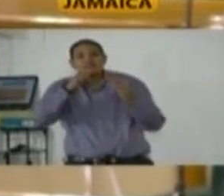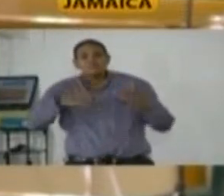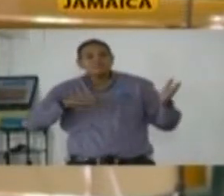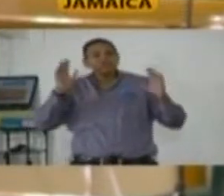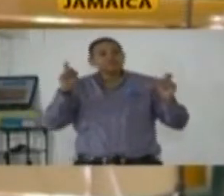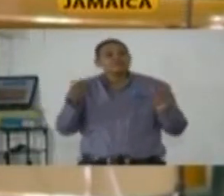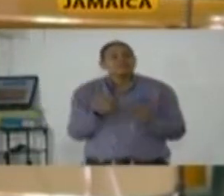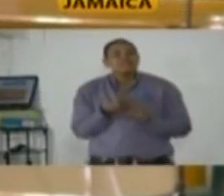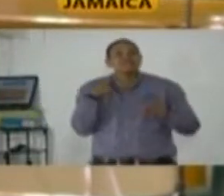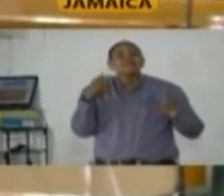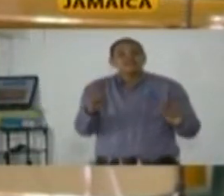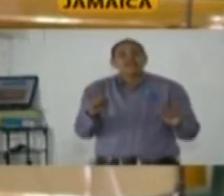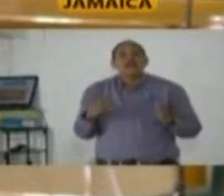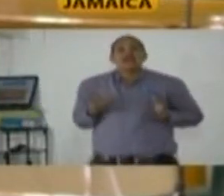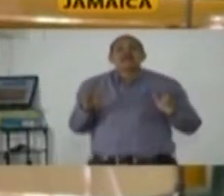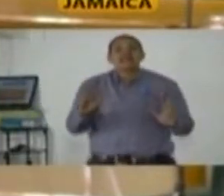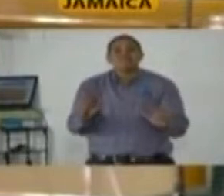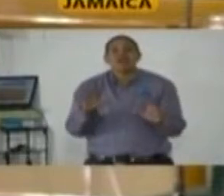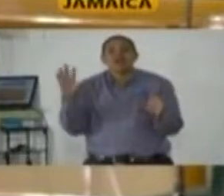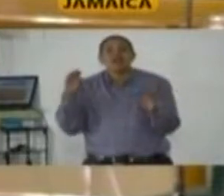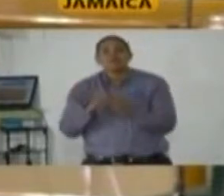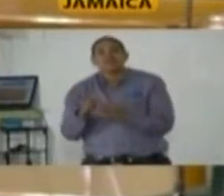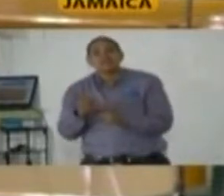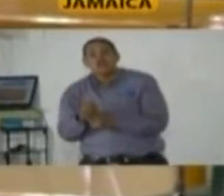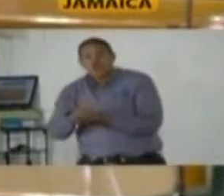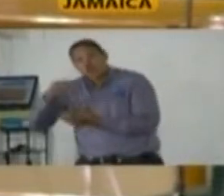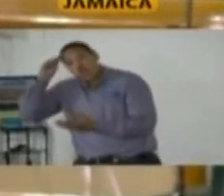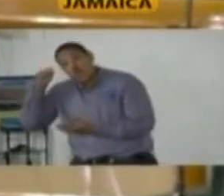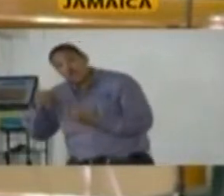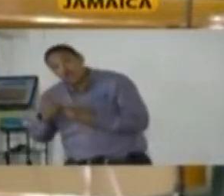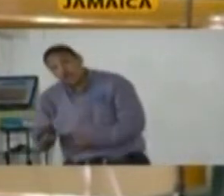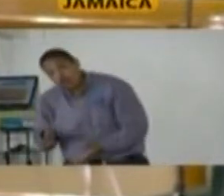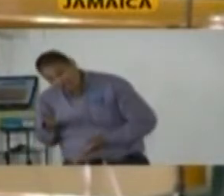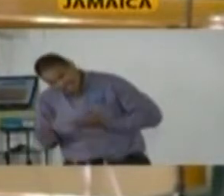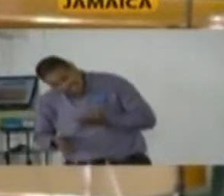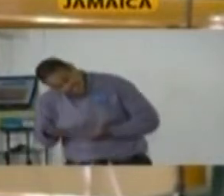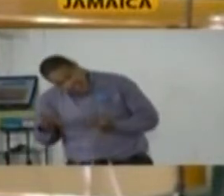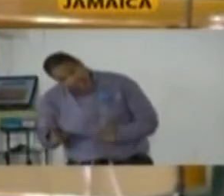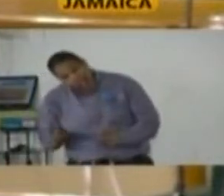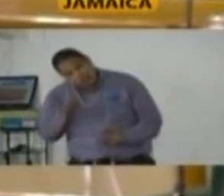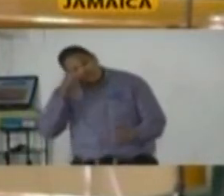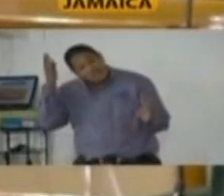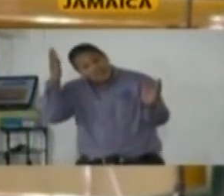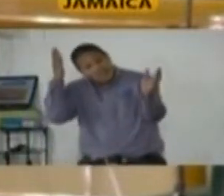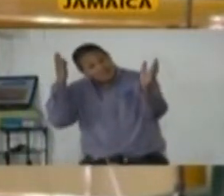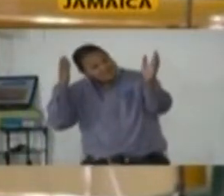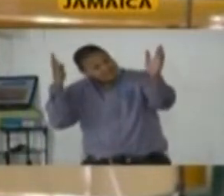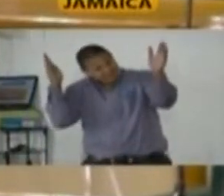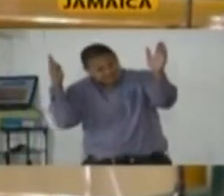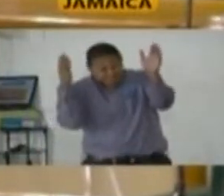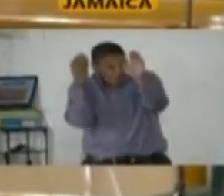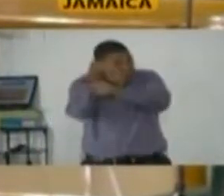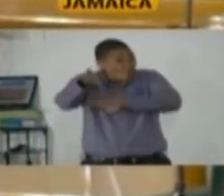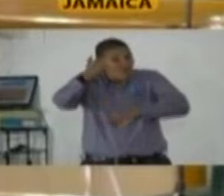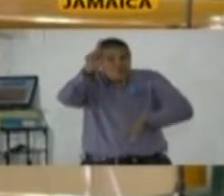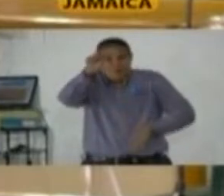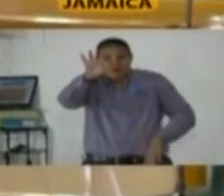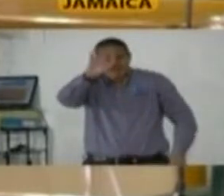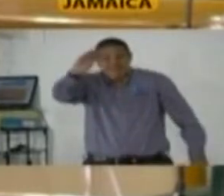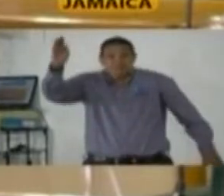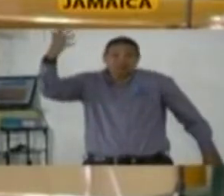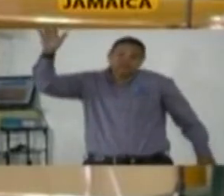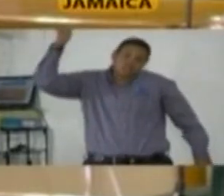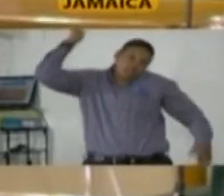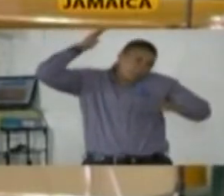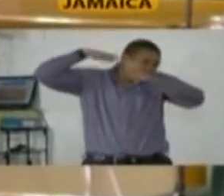recent investment in mitigating the learning loss has been in excess of $1.5 billion. This